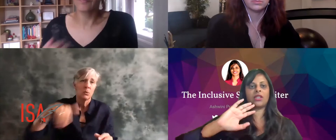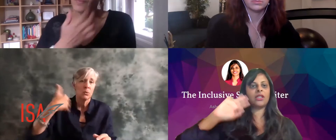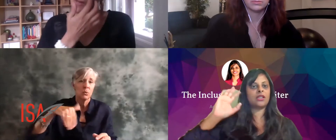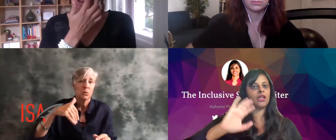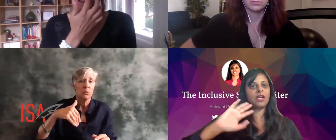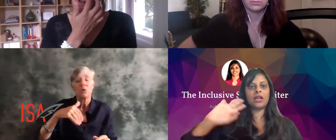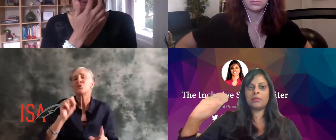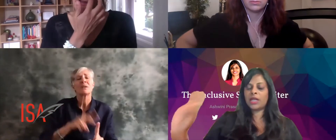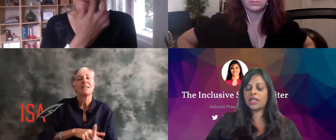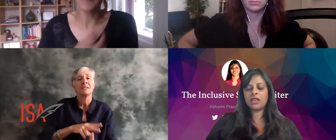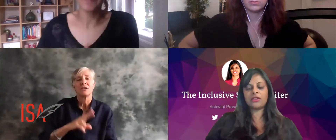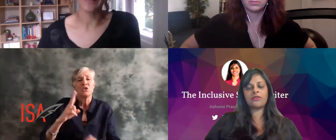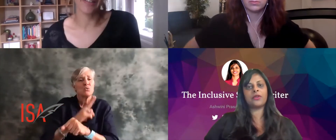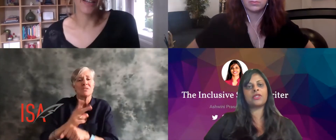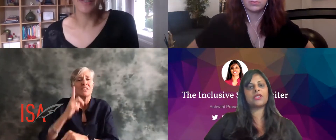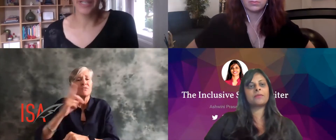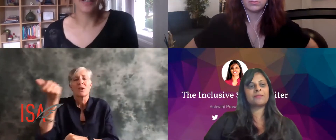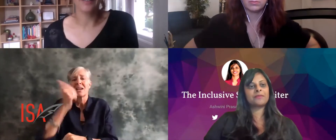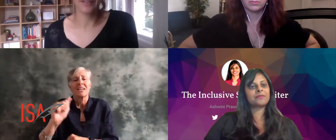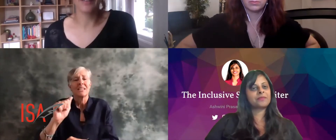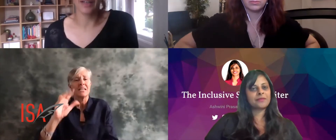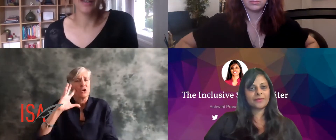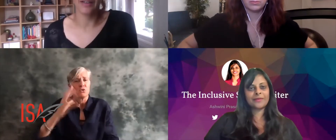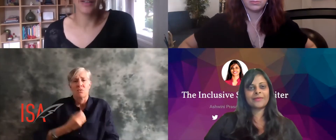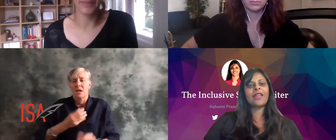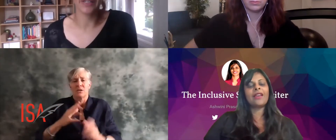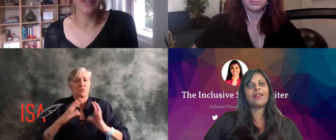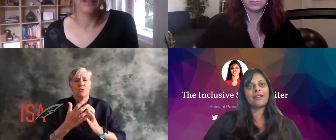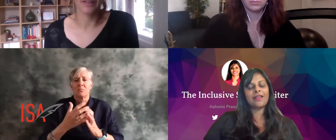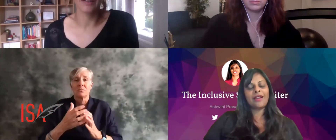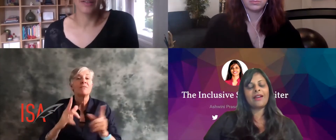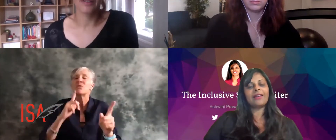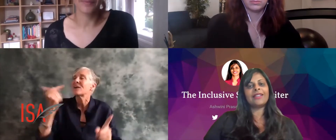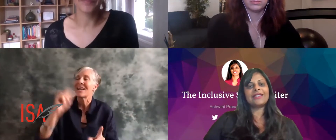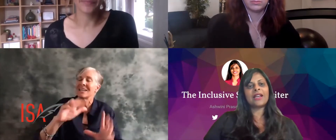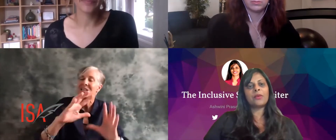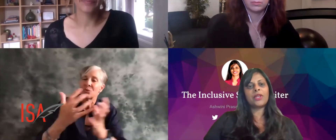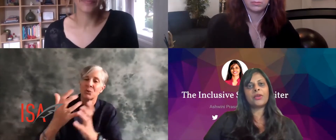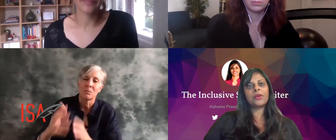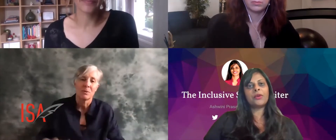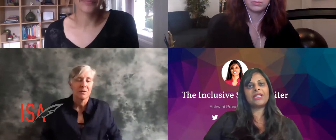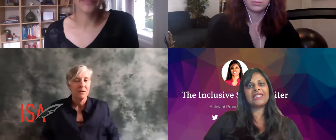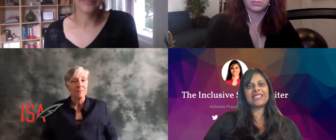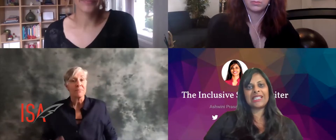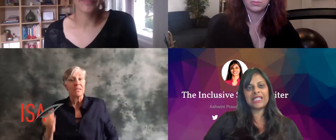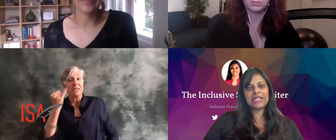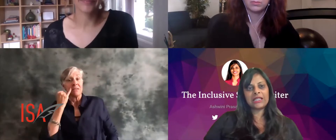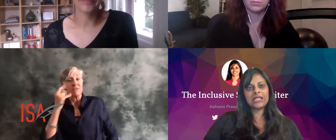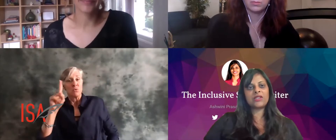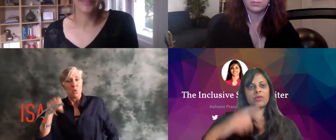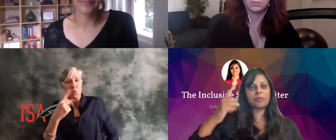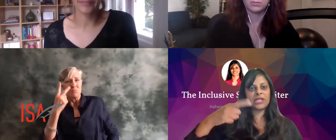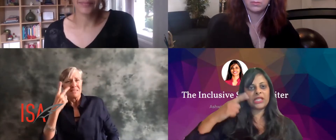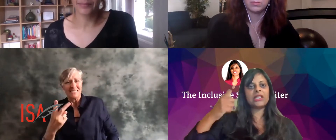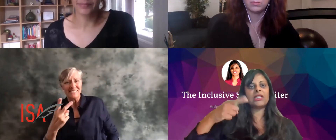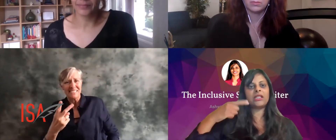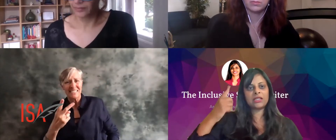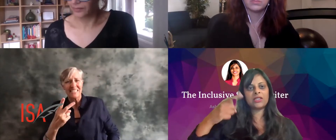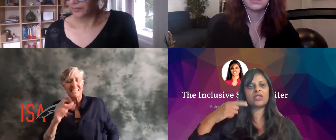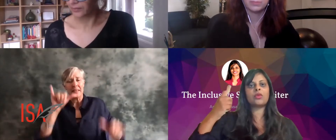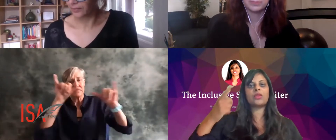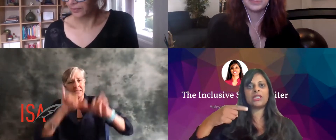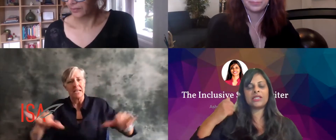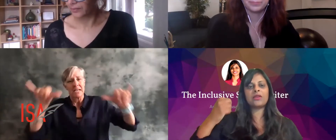trans folks and anybody. Yeah, anybody. Yeah, is that when you're only seeing these